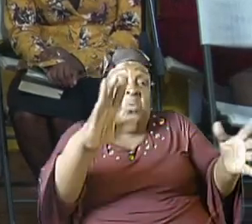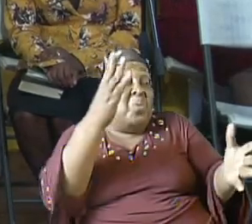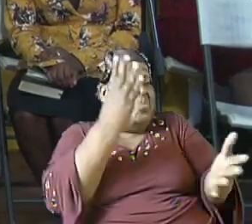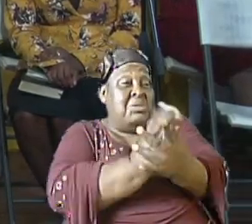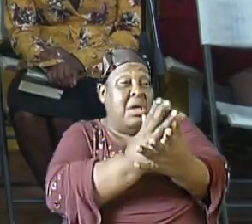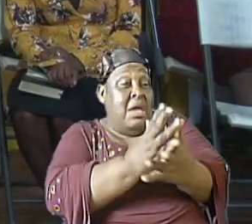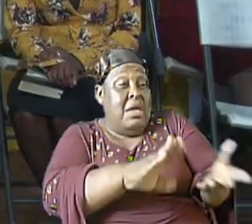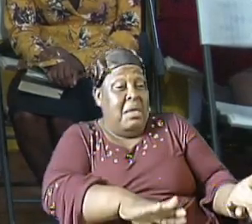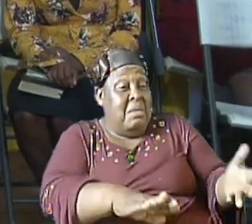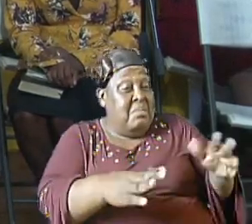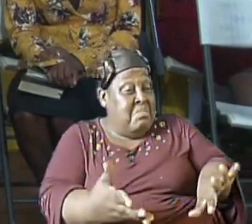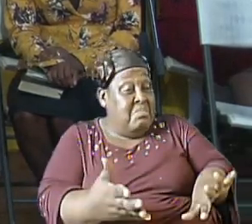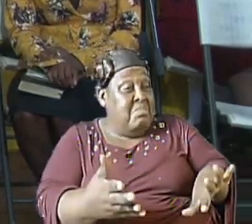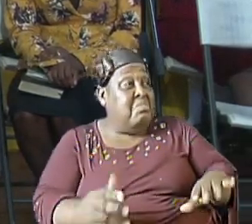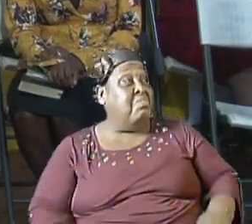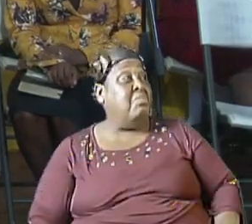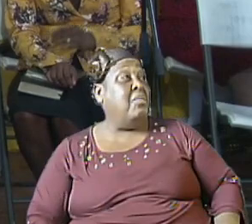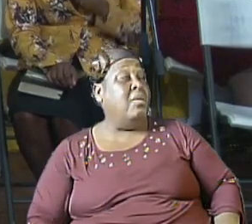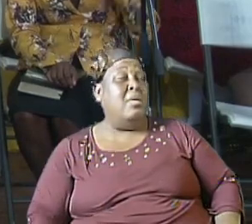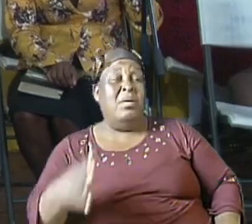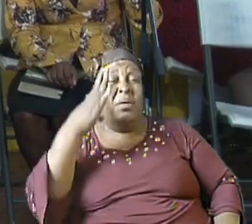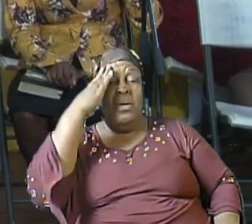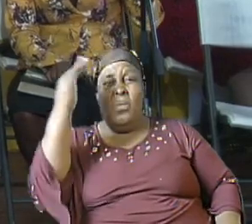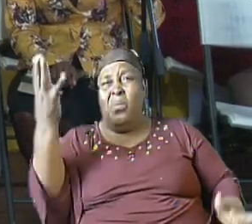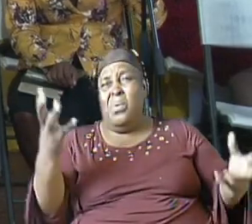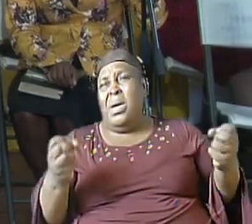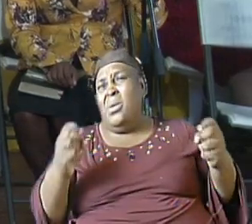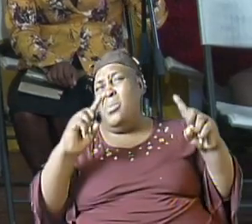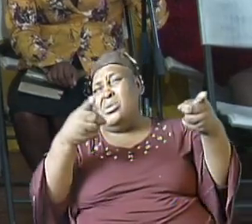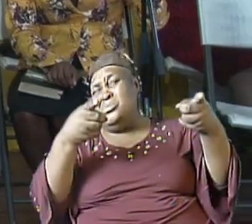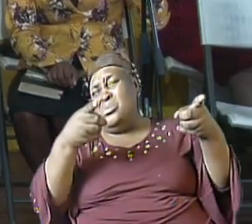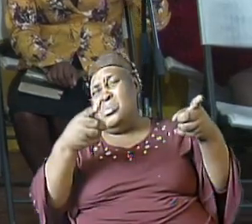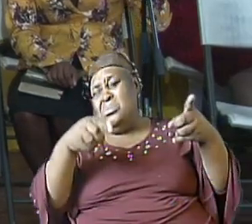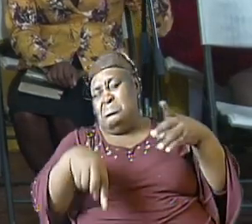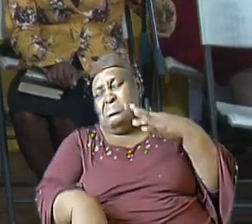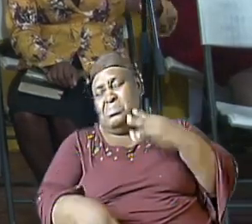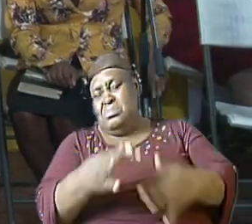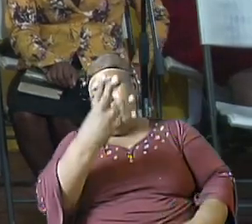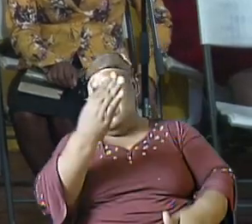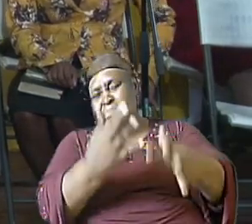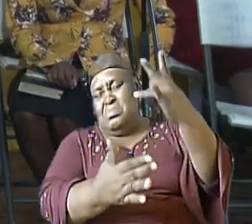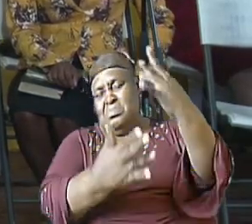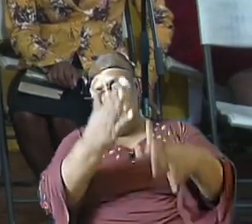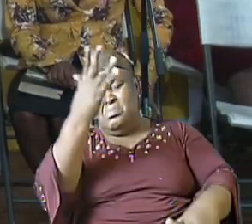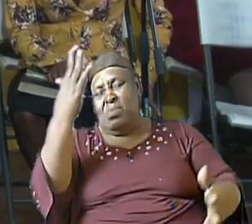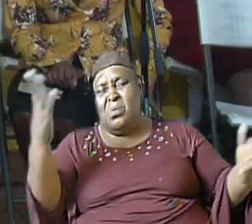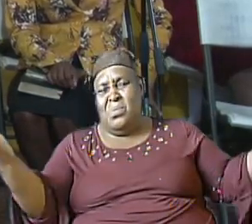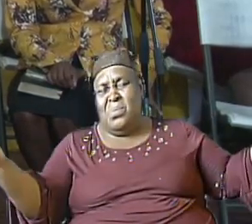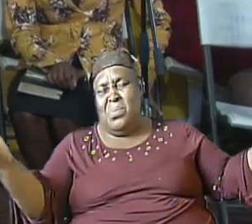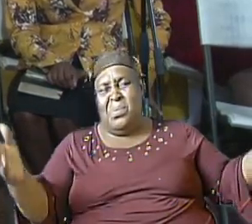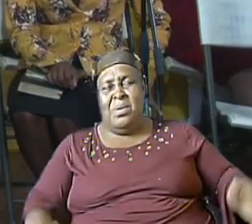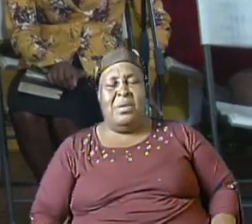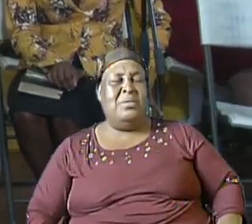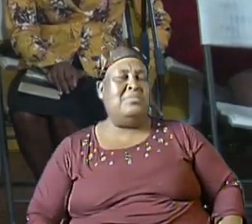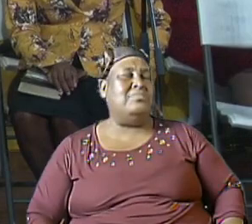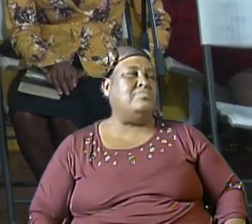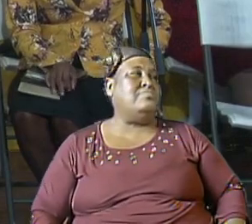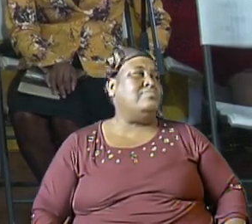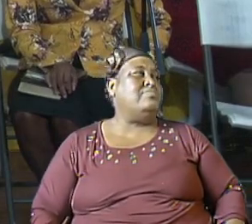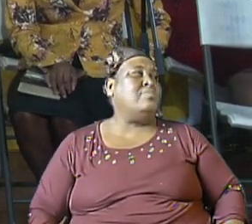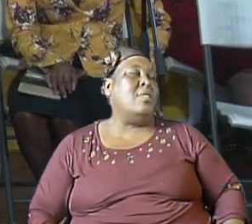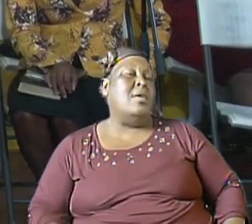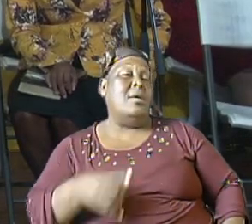sir? Oh, Jesus. The truth is